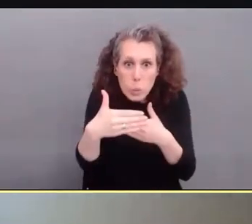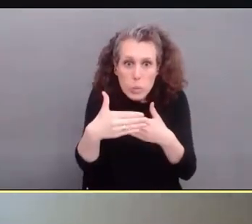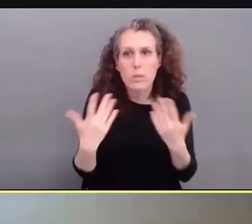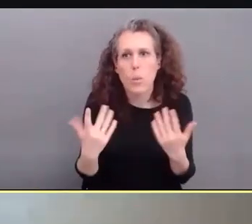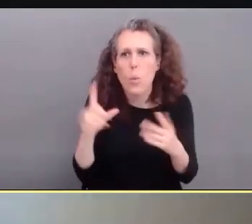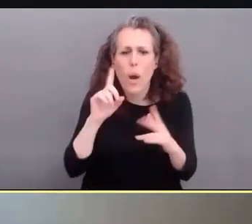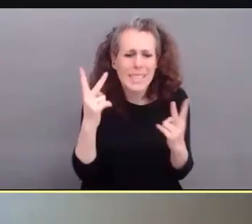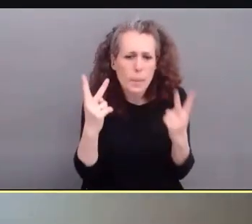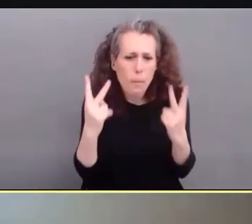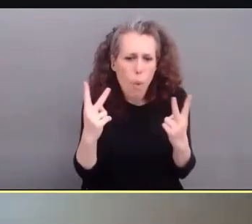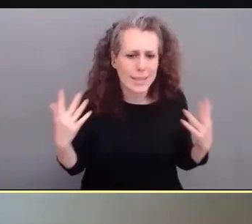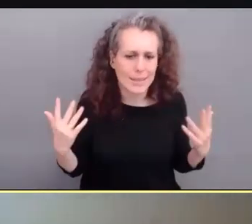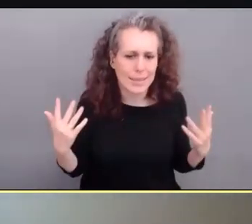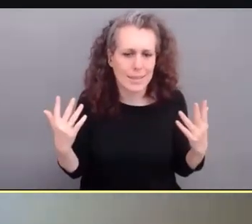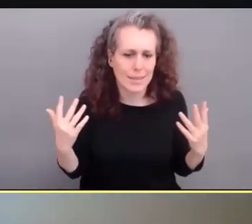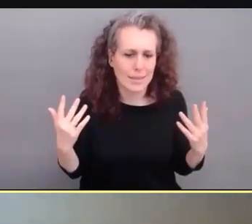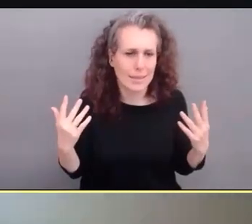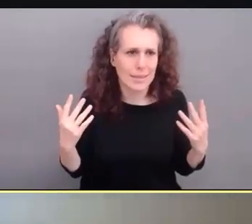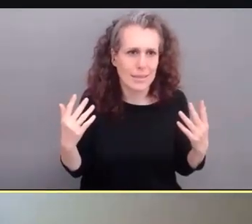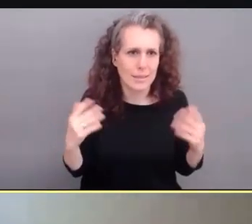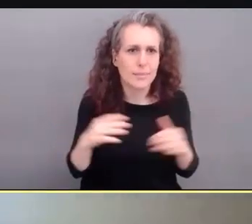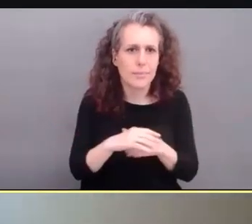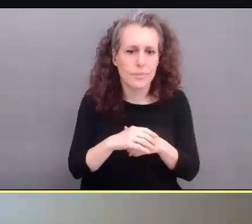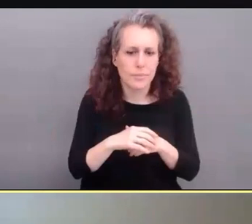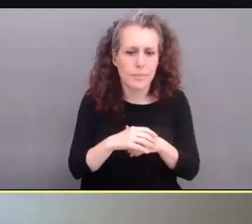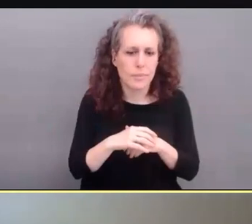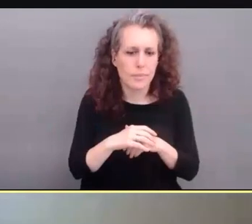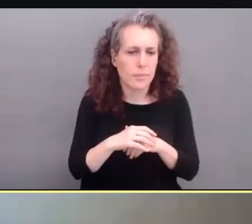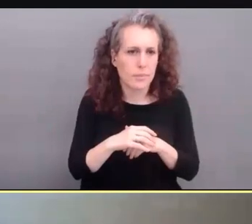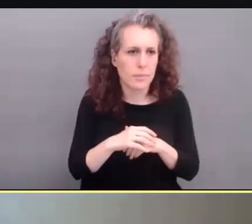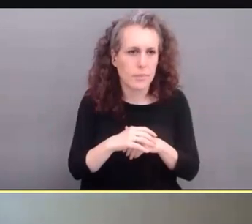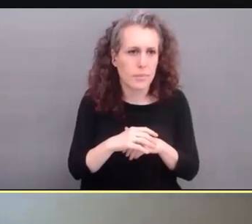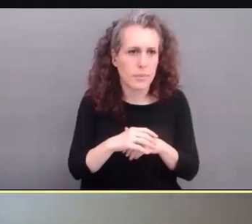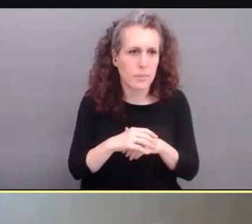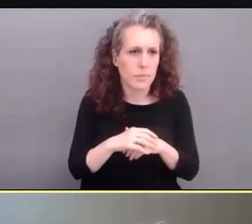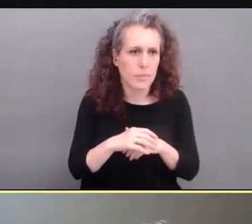important. Actually, it could be, for instance, the depth of